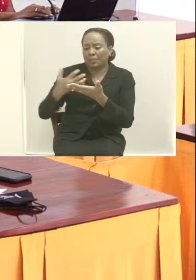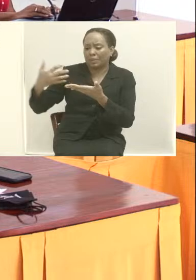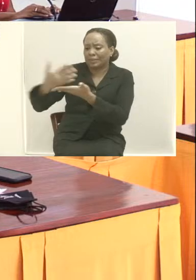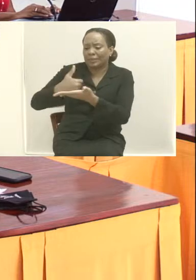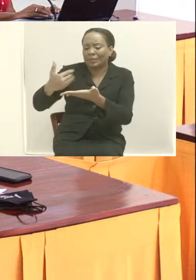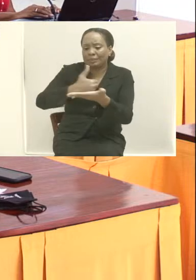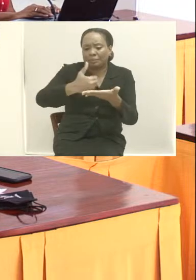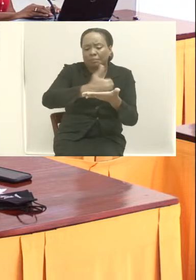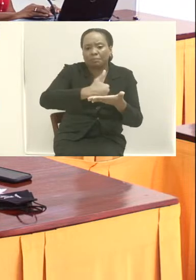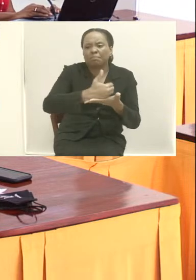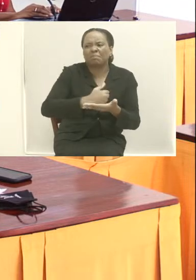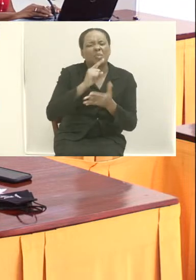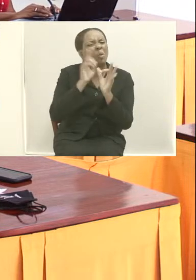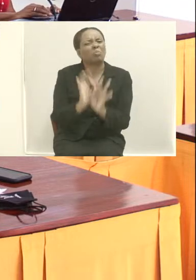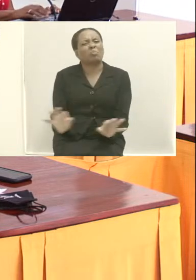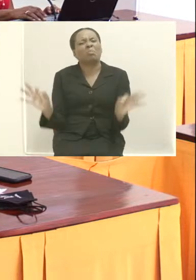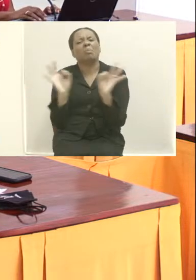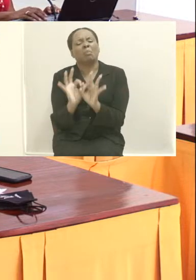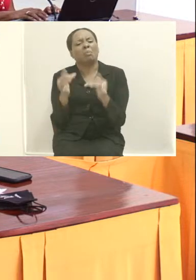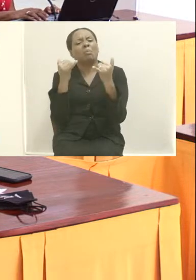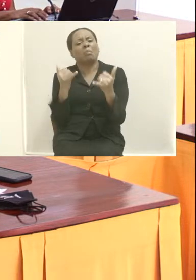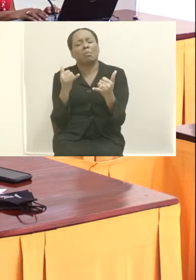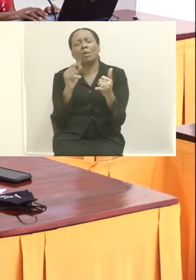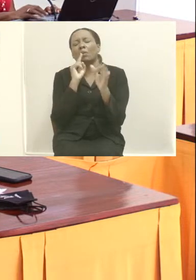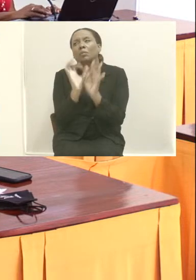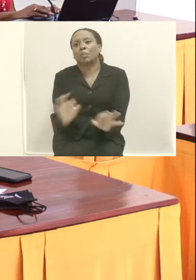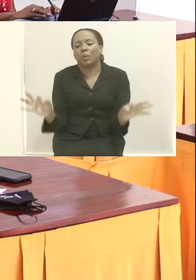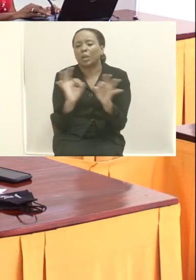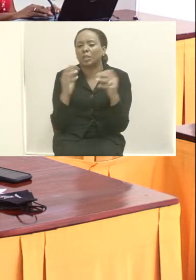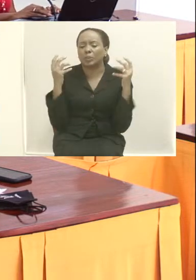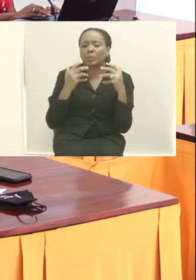is perhaps more important now than ever before,